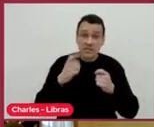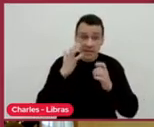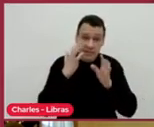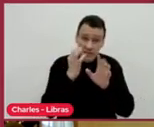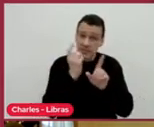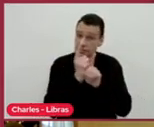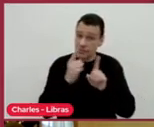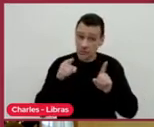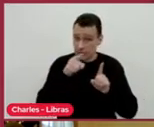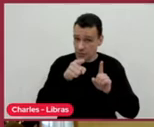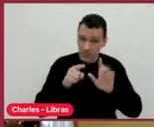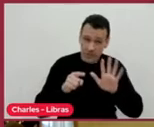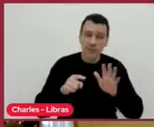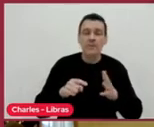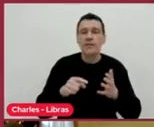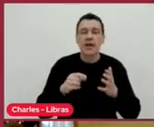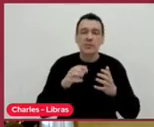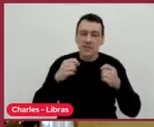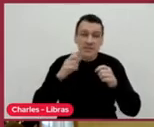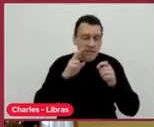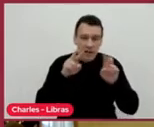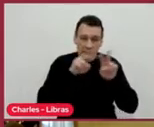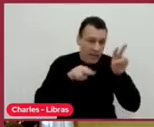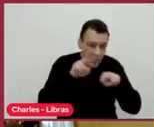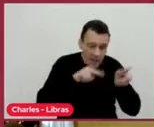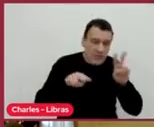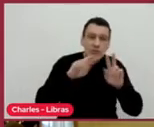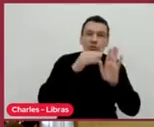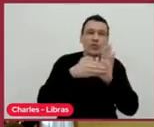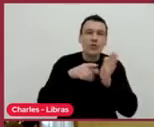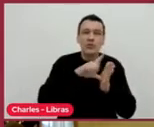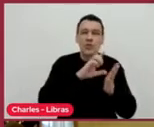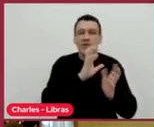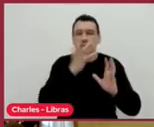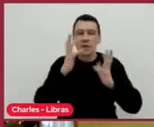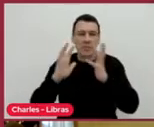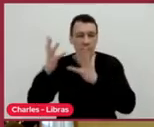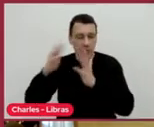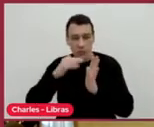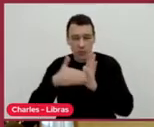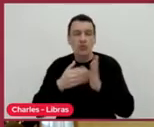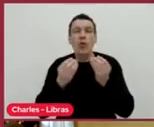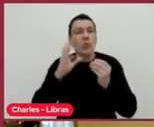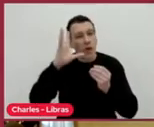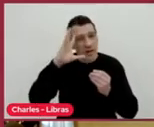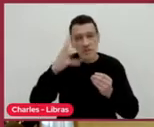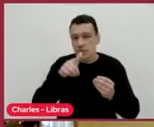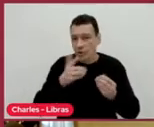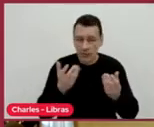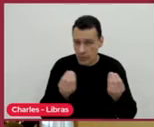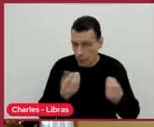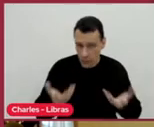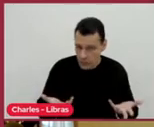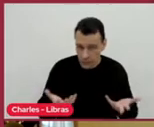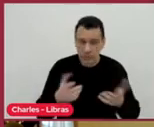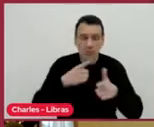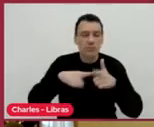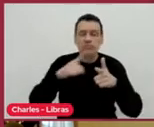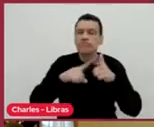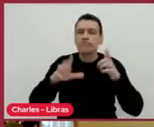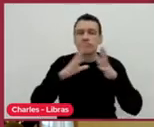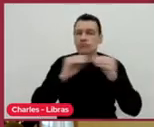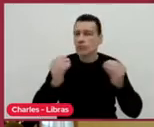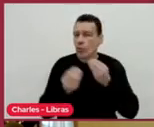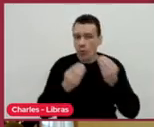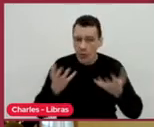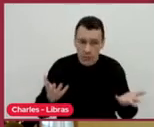to waste time like reading everything. So how do we resolve things? How do we solve this problem? And the key